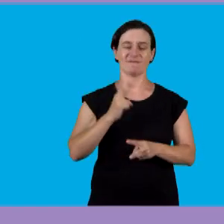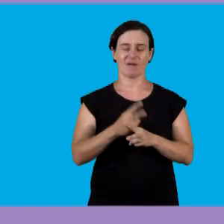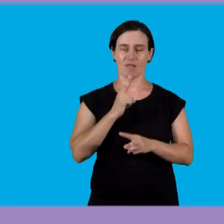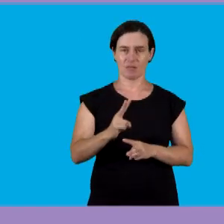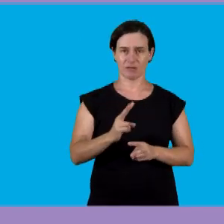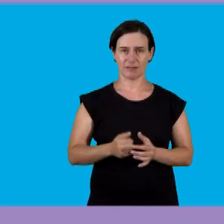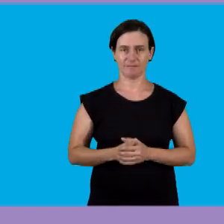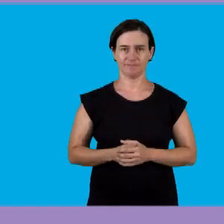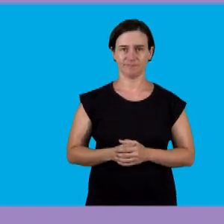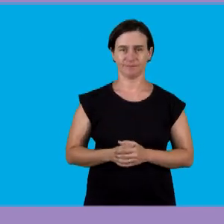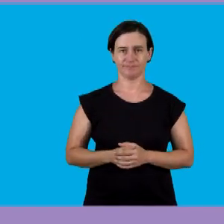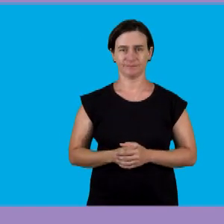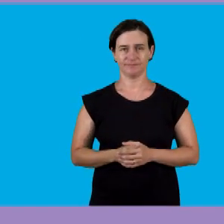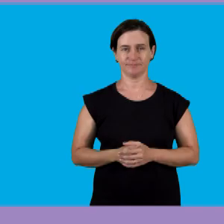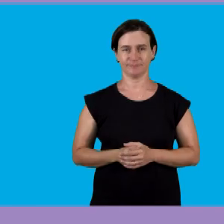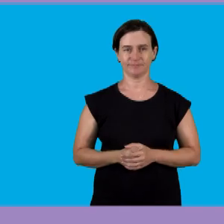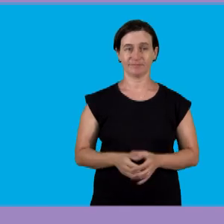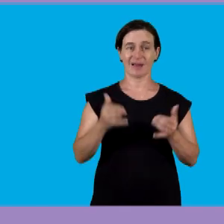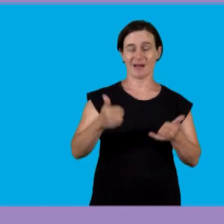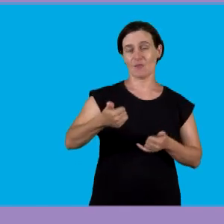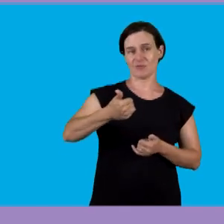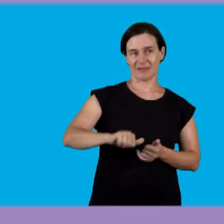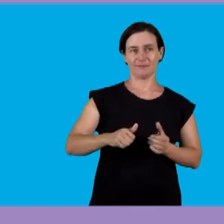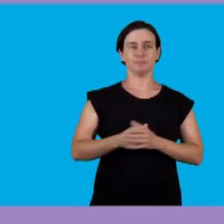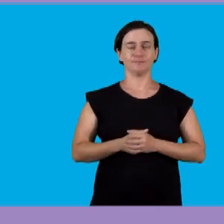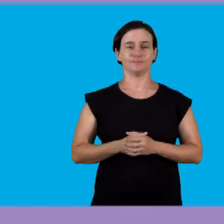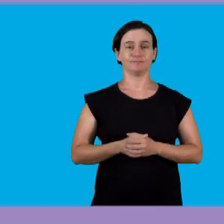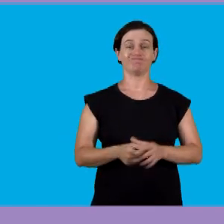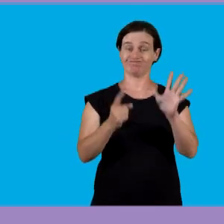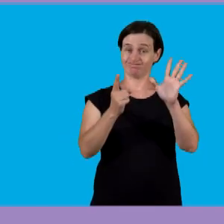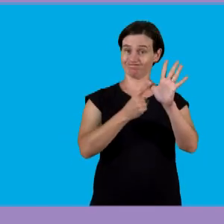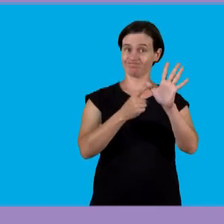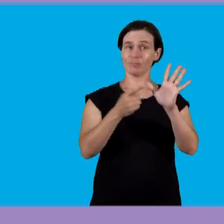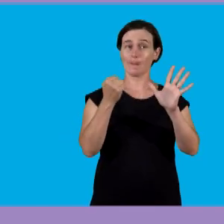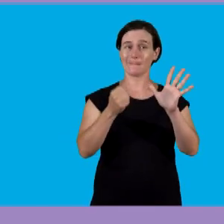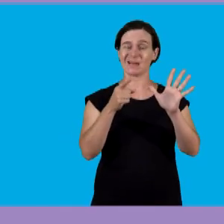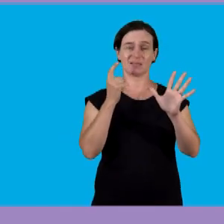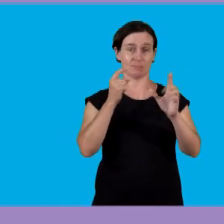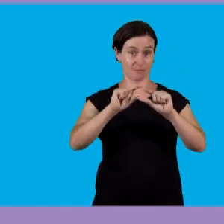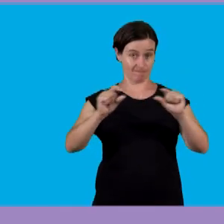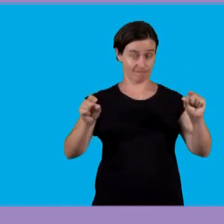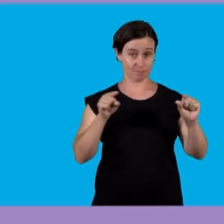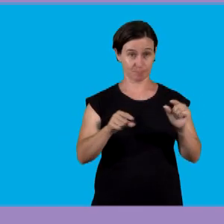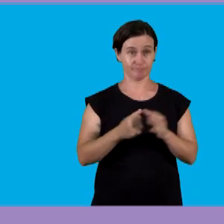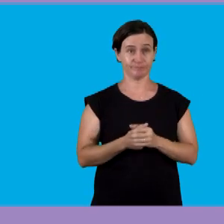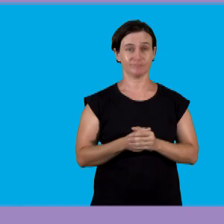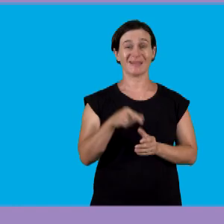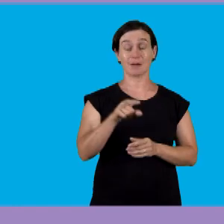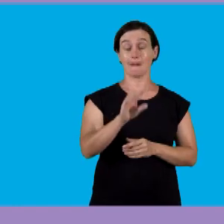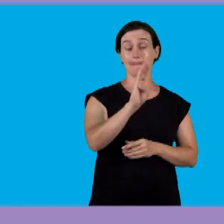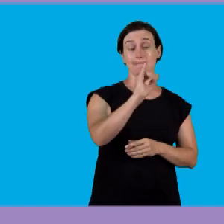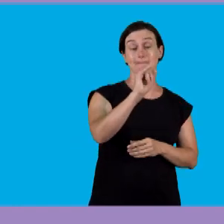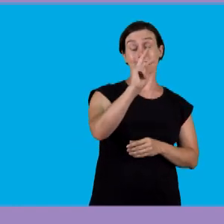our final answer. Let's move on. The next one there is a binomial that is